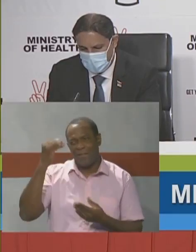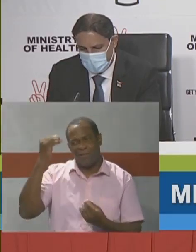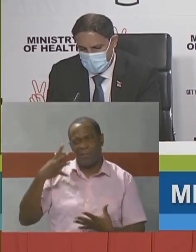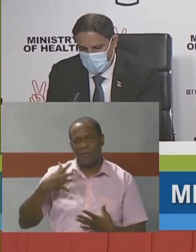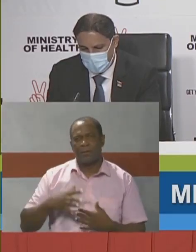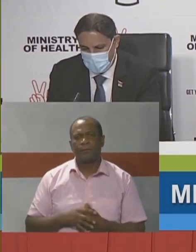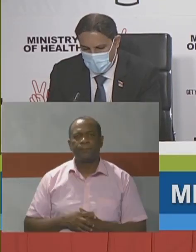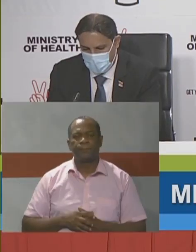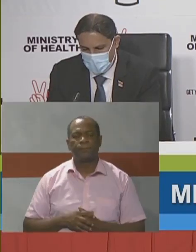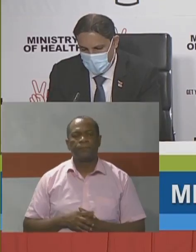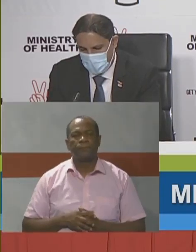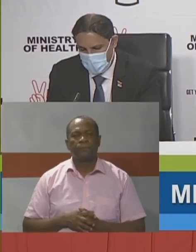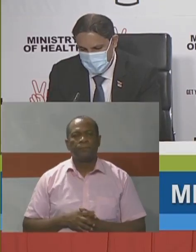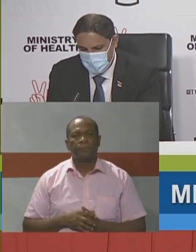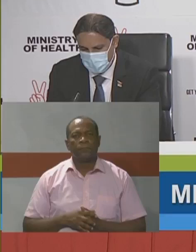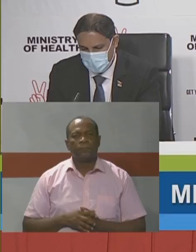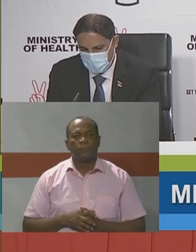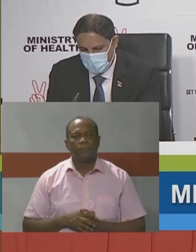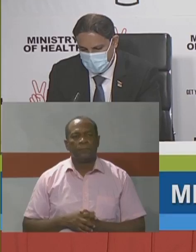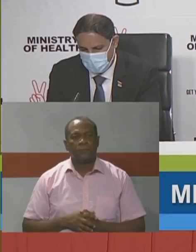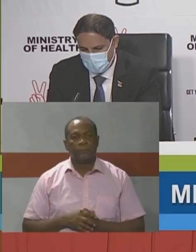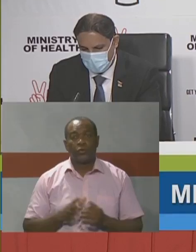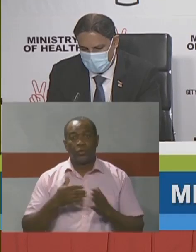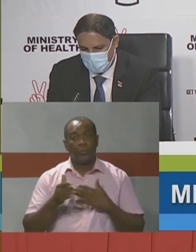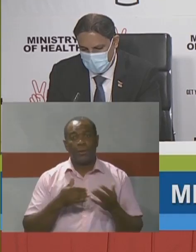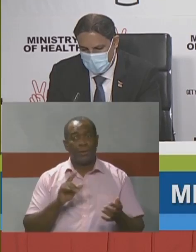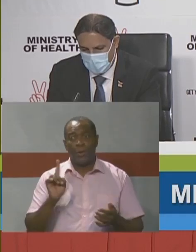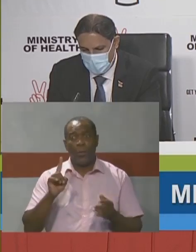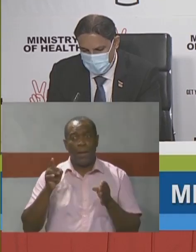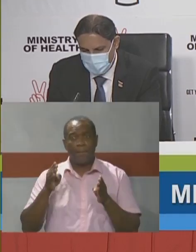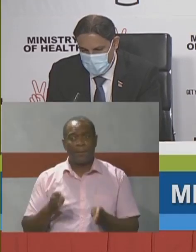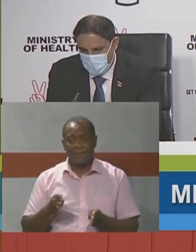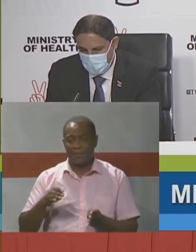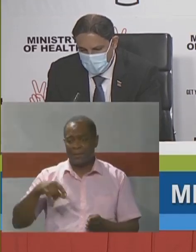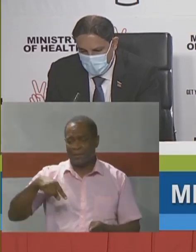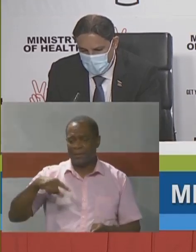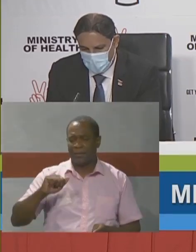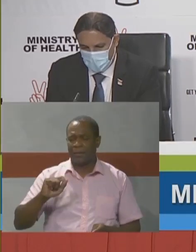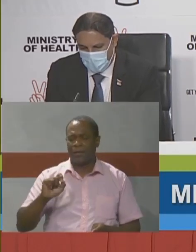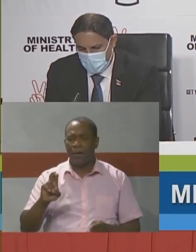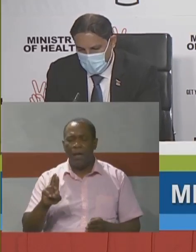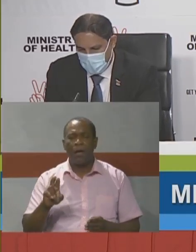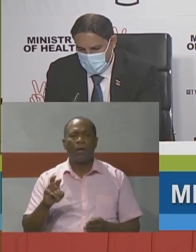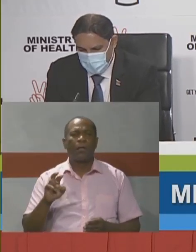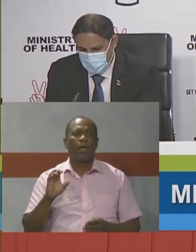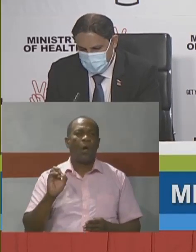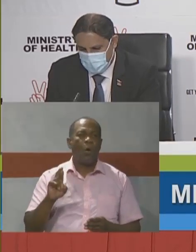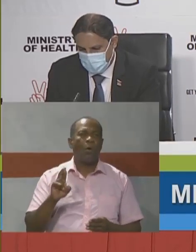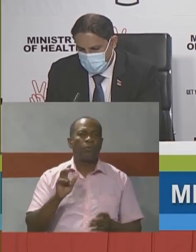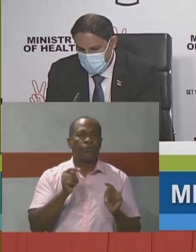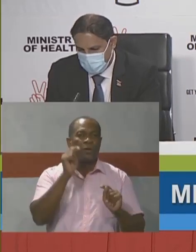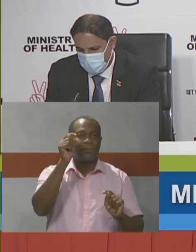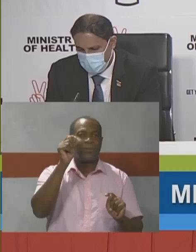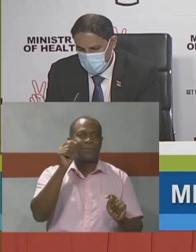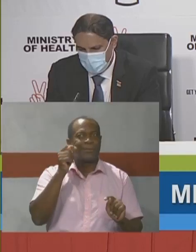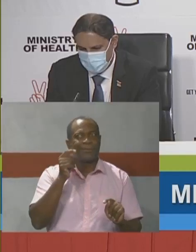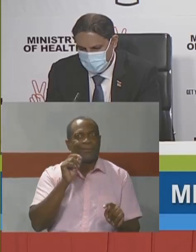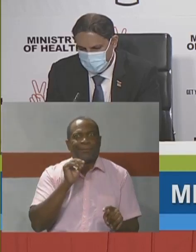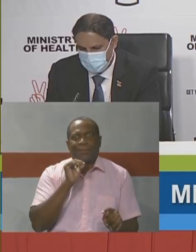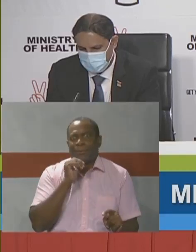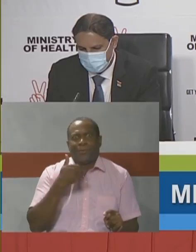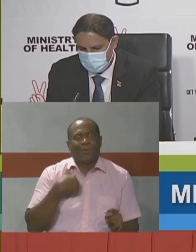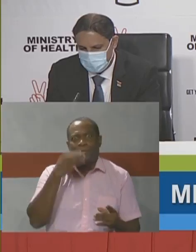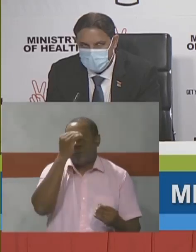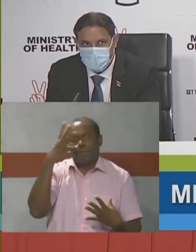of anyone, whether they're in Qatar or in Trinidad and Tobago. I have no information to share on those 2